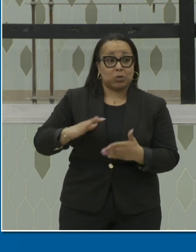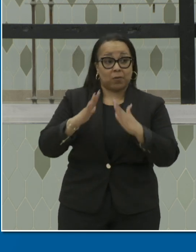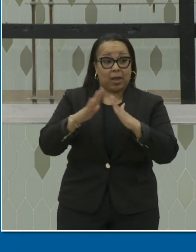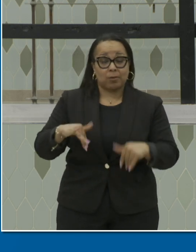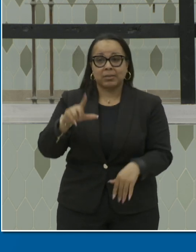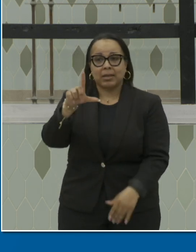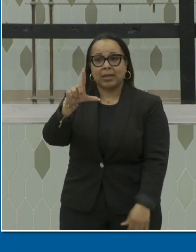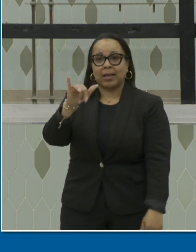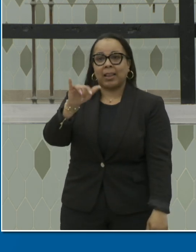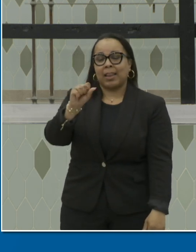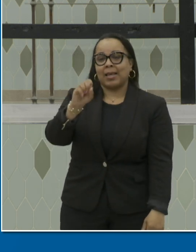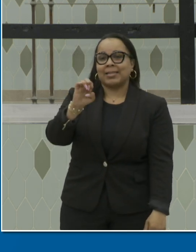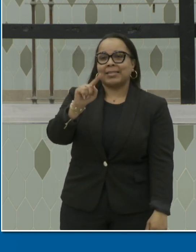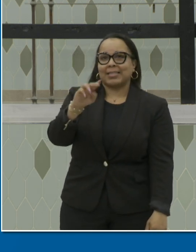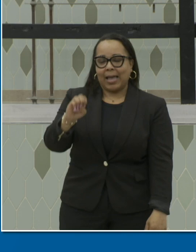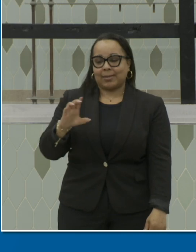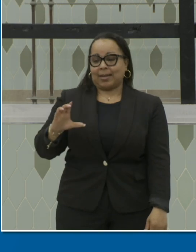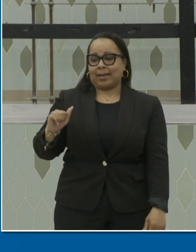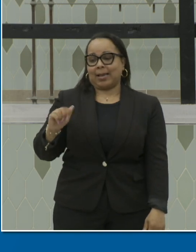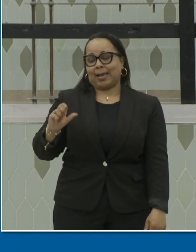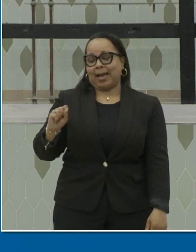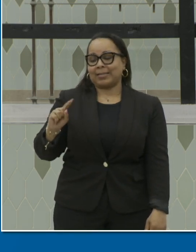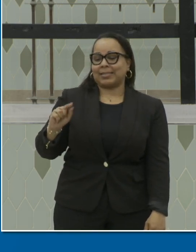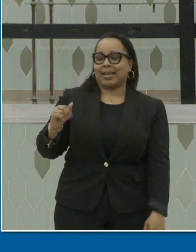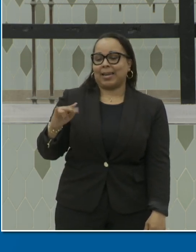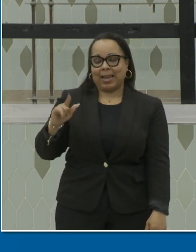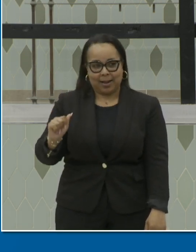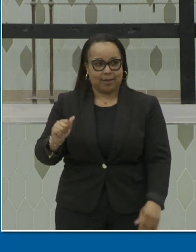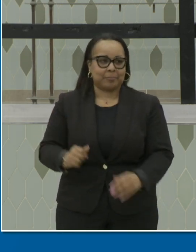Housing, Lisette Castaneda.